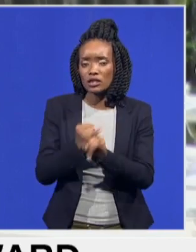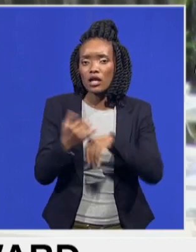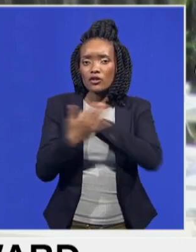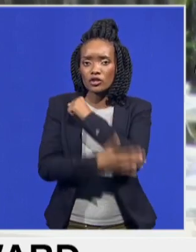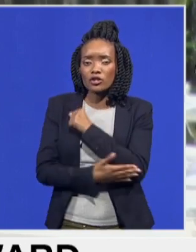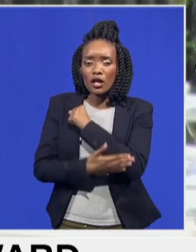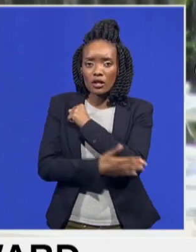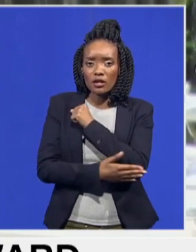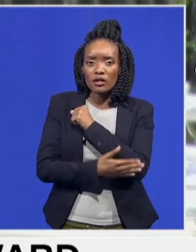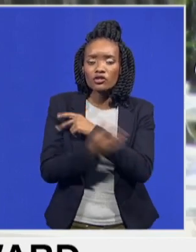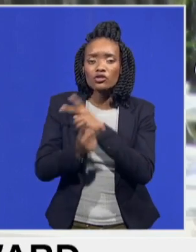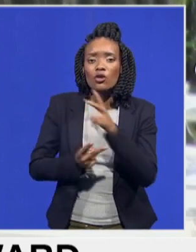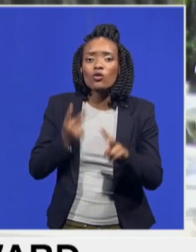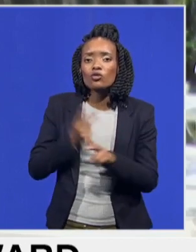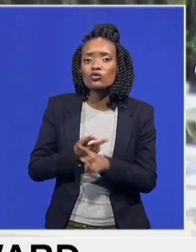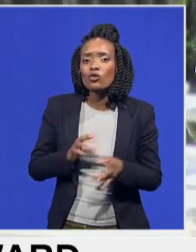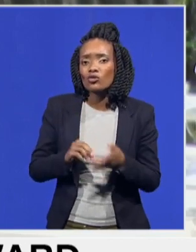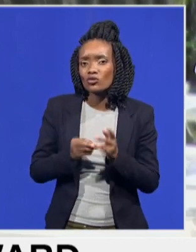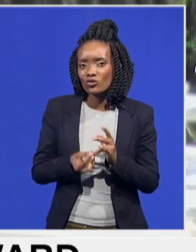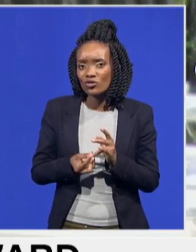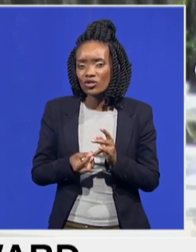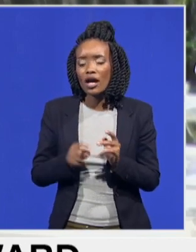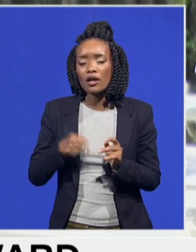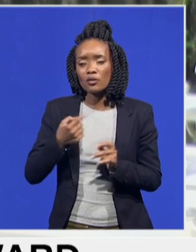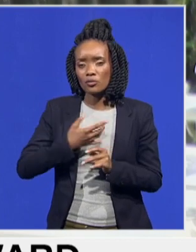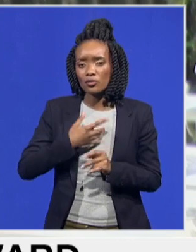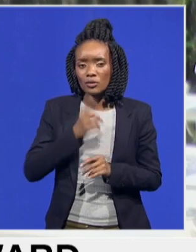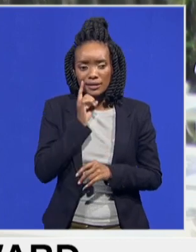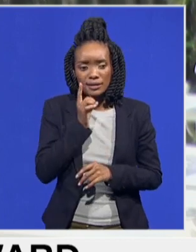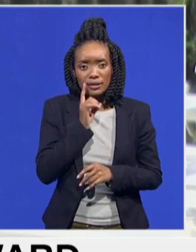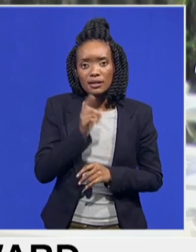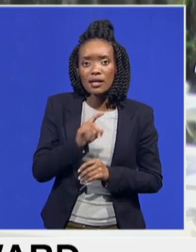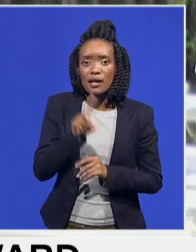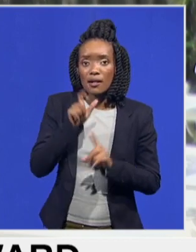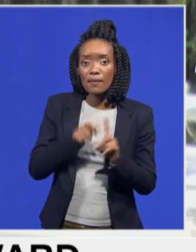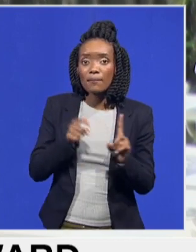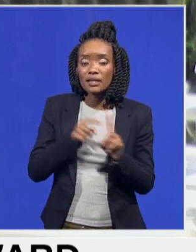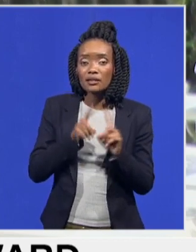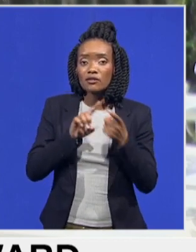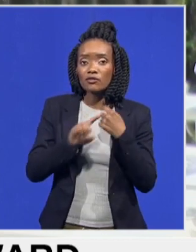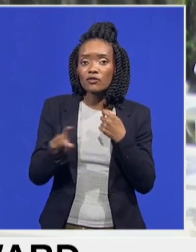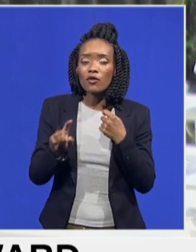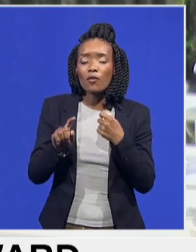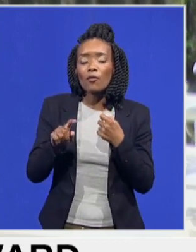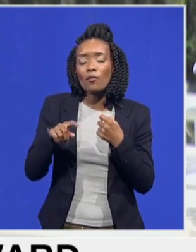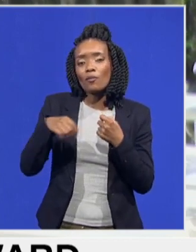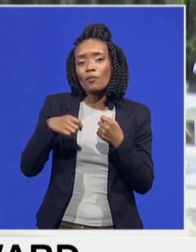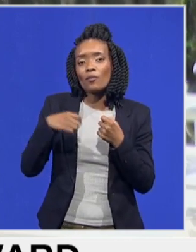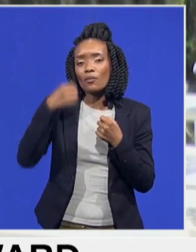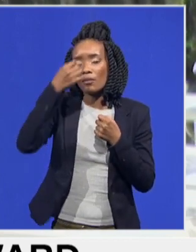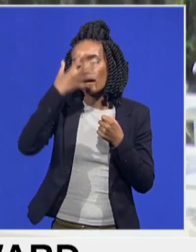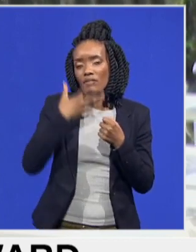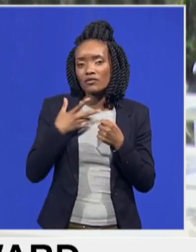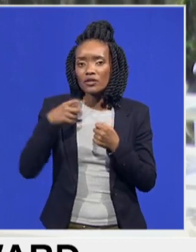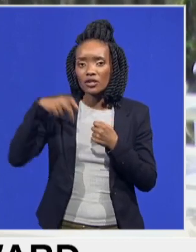But we'll try and see if we can't speak to someone from the Africa Travel Indaba that can also talk to us about